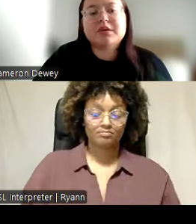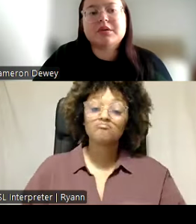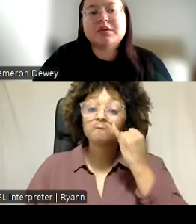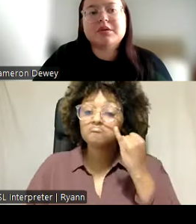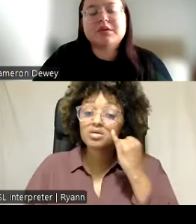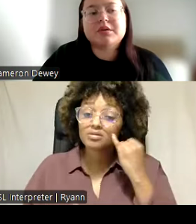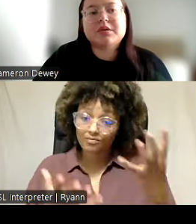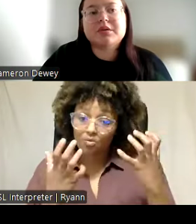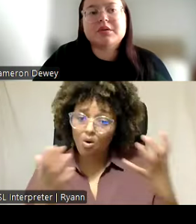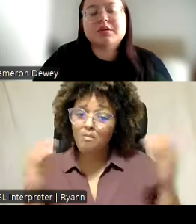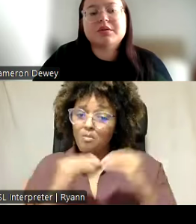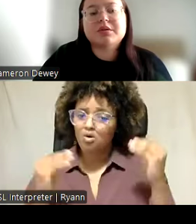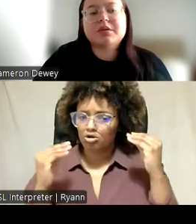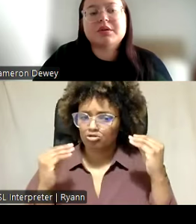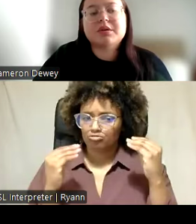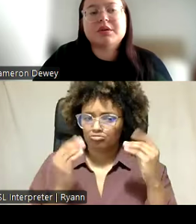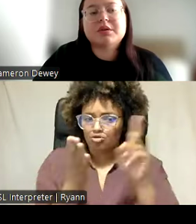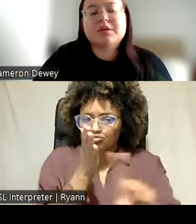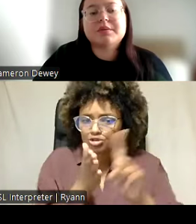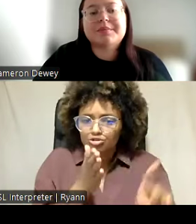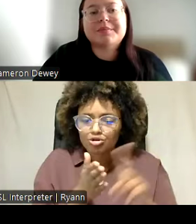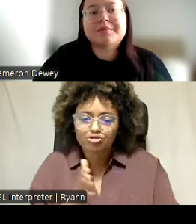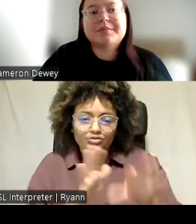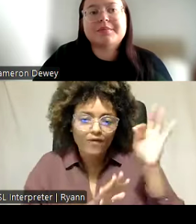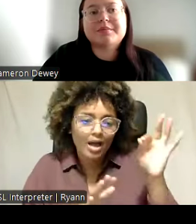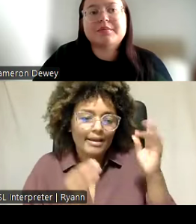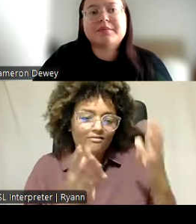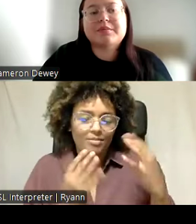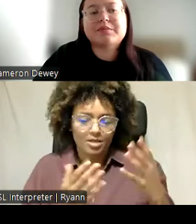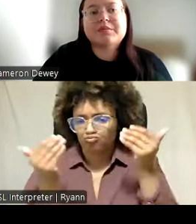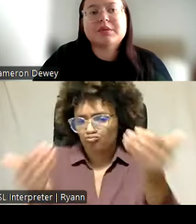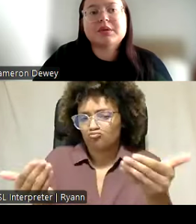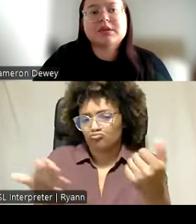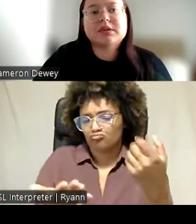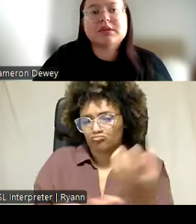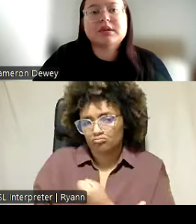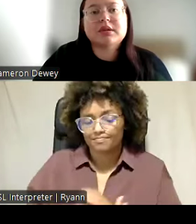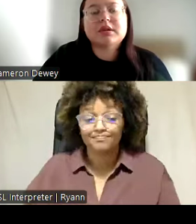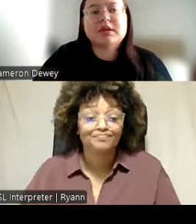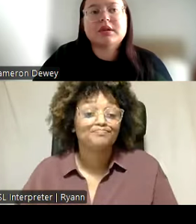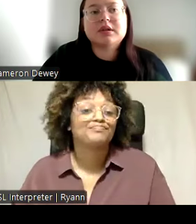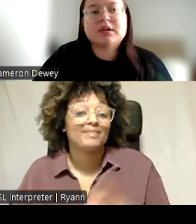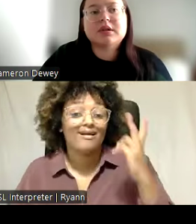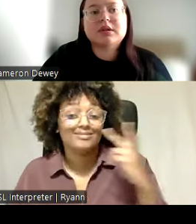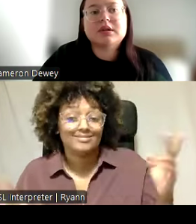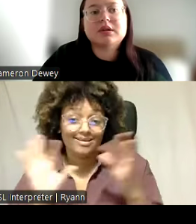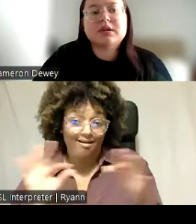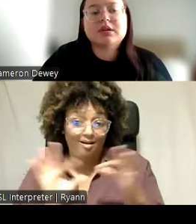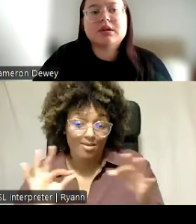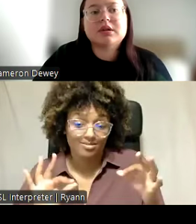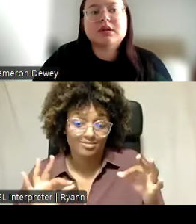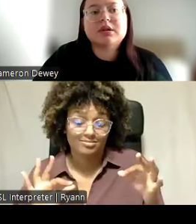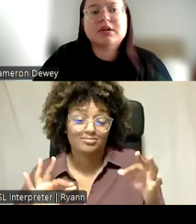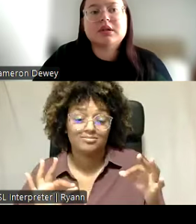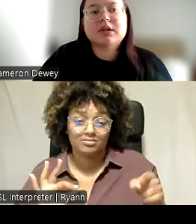on Dr. Hopper's definitions. And then I do see a comment to describe the differences between tonic